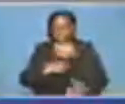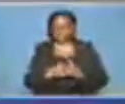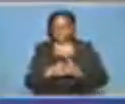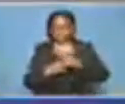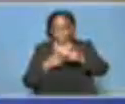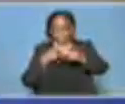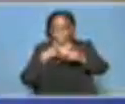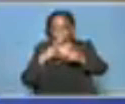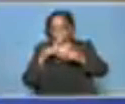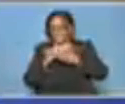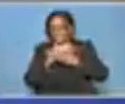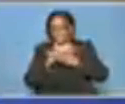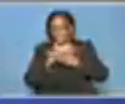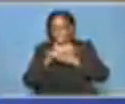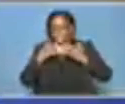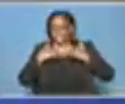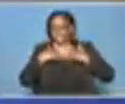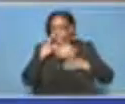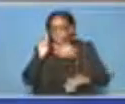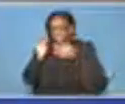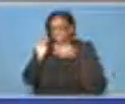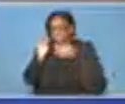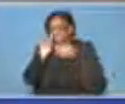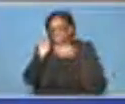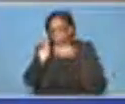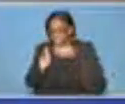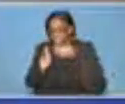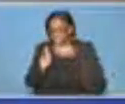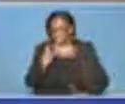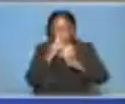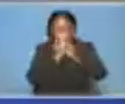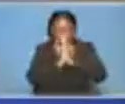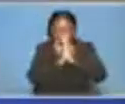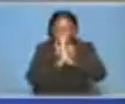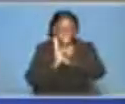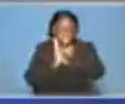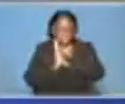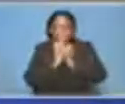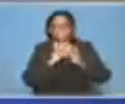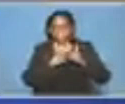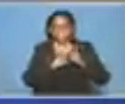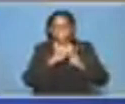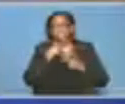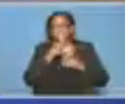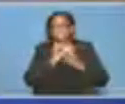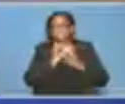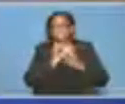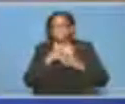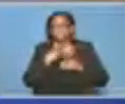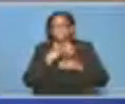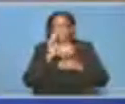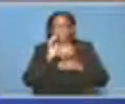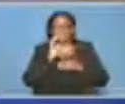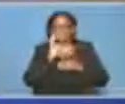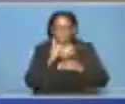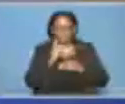received more than 120 questions from people that we will be answering about their concerns. As a result of the time and duration